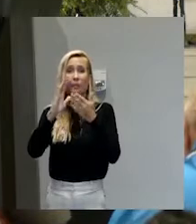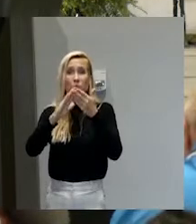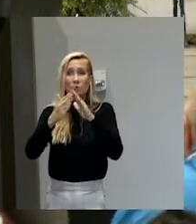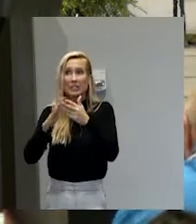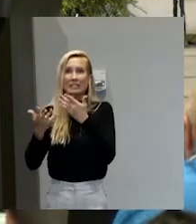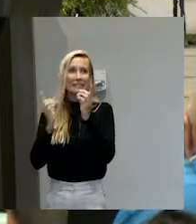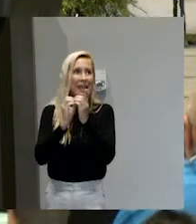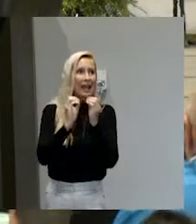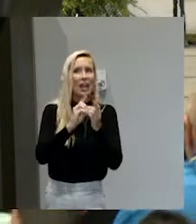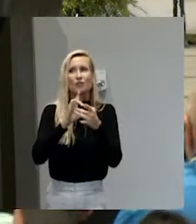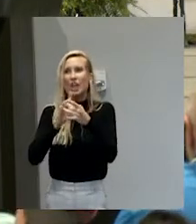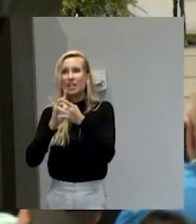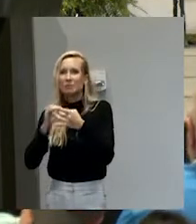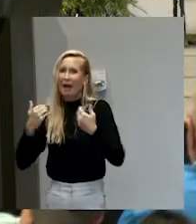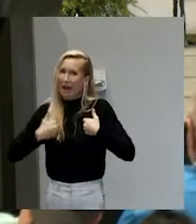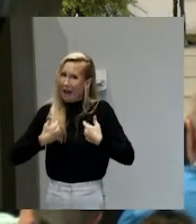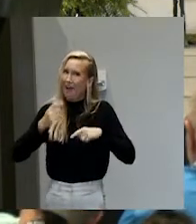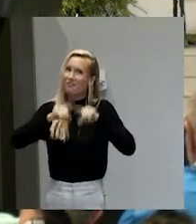Oh